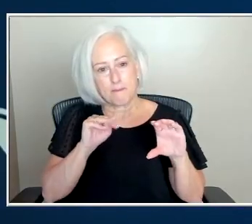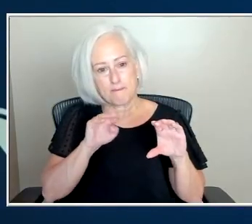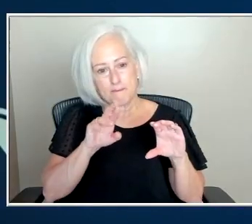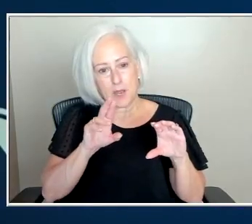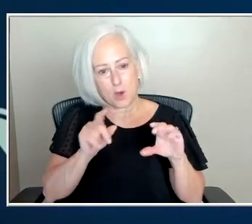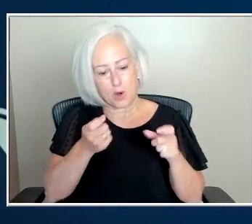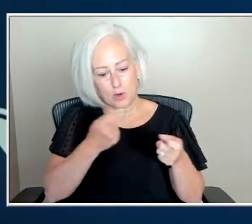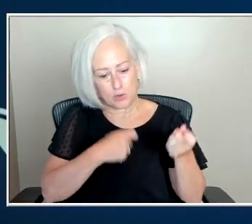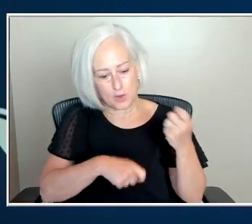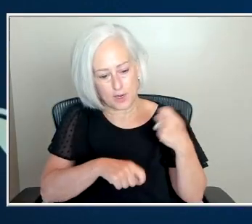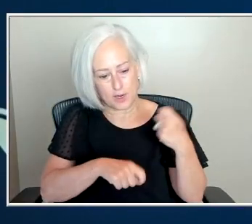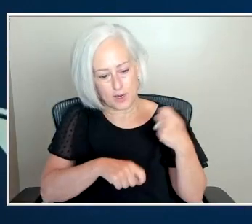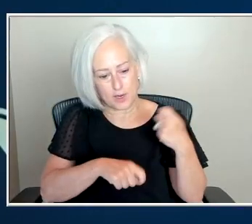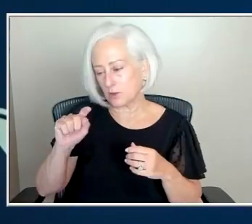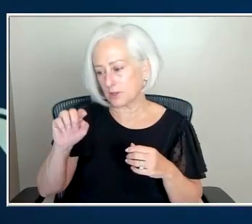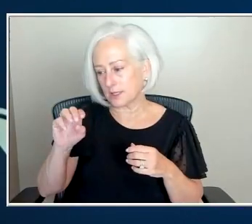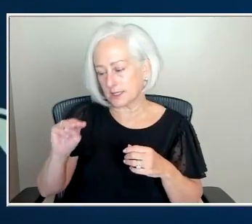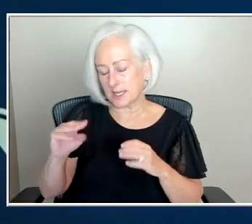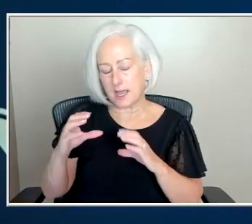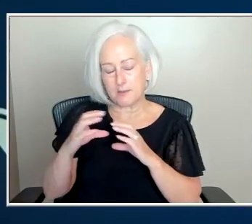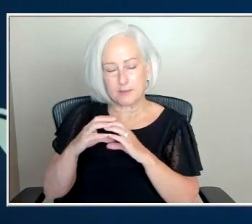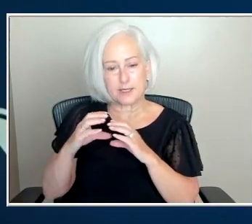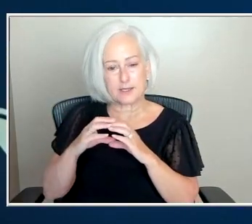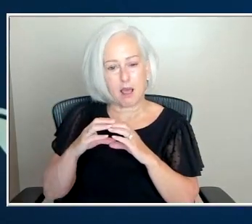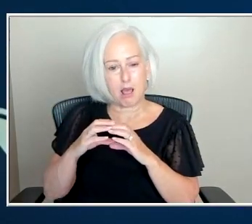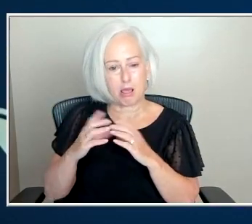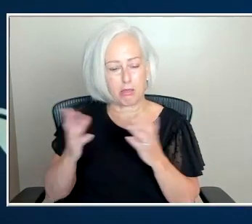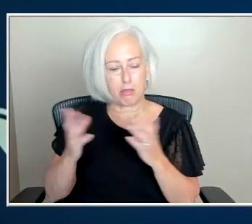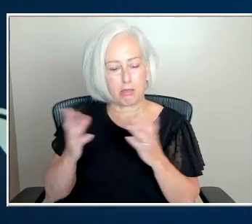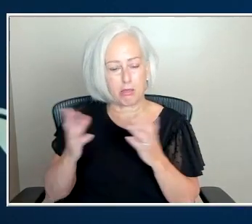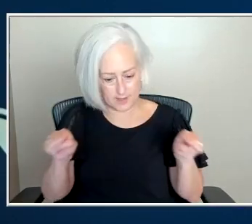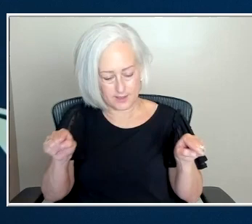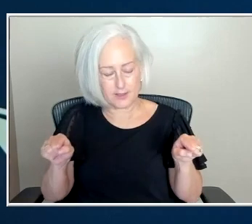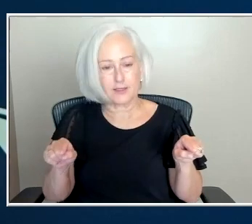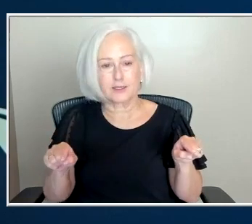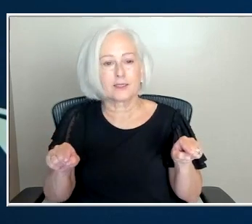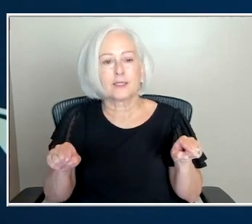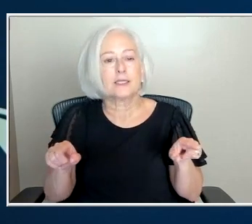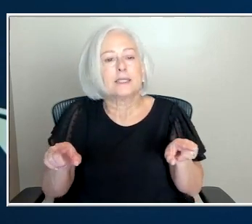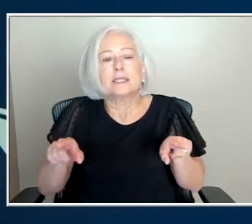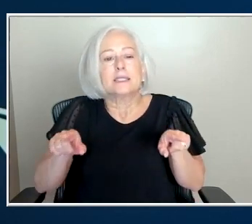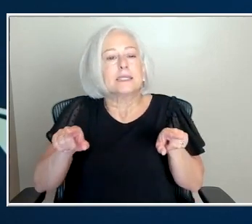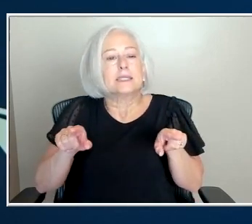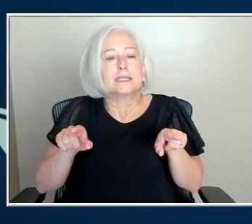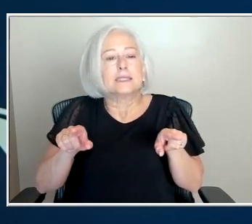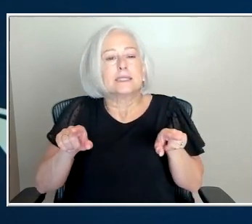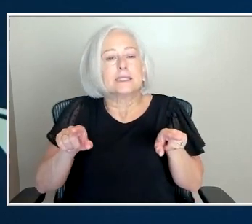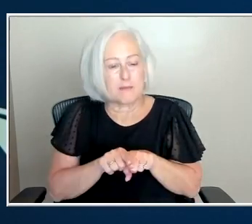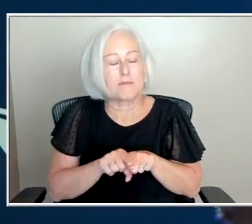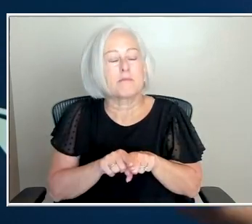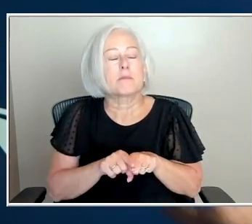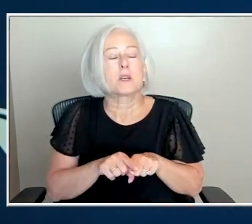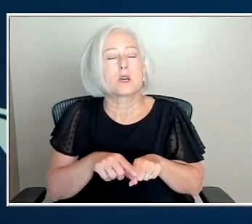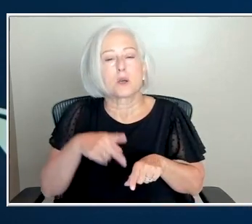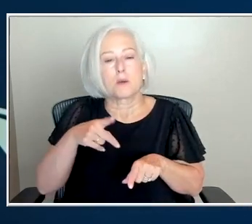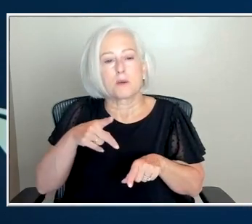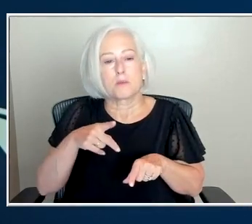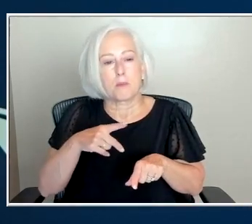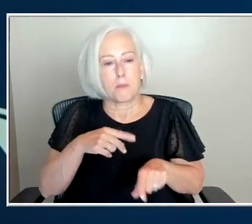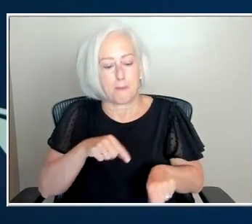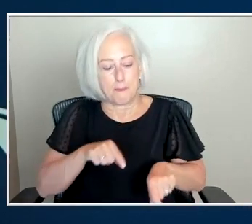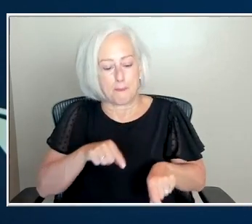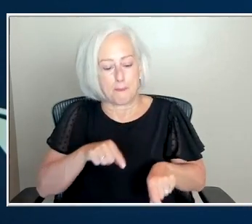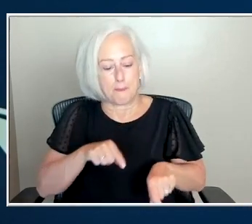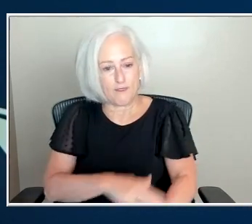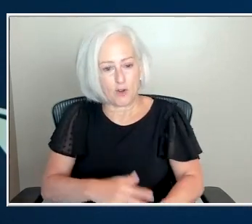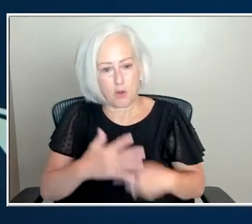rather interchangeably, Okay. but the source is the difference. Bone marrow versus peripheral blood. We use both. Like in the case of Mr. Russell, we